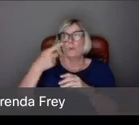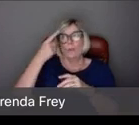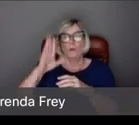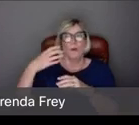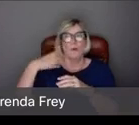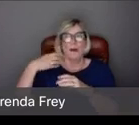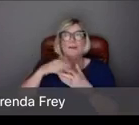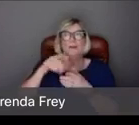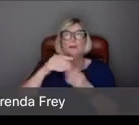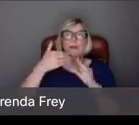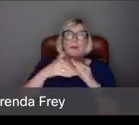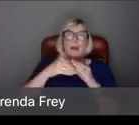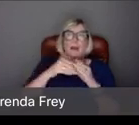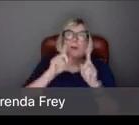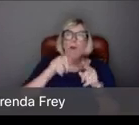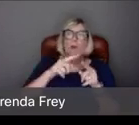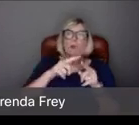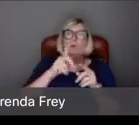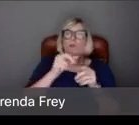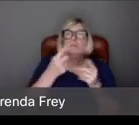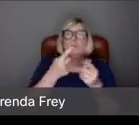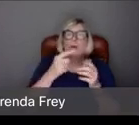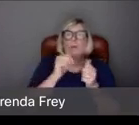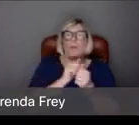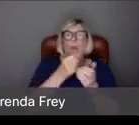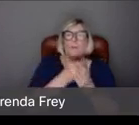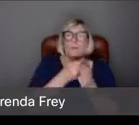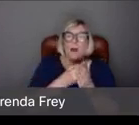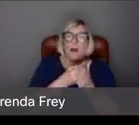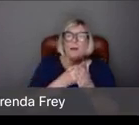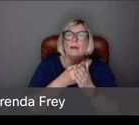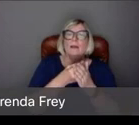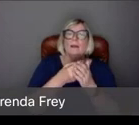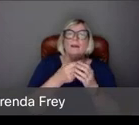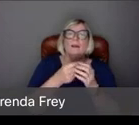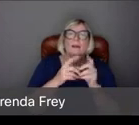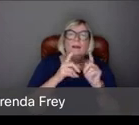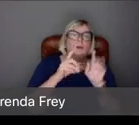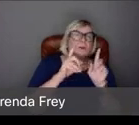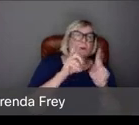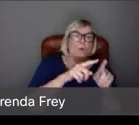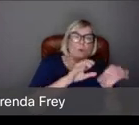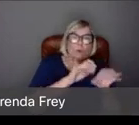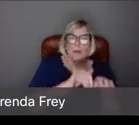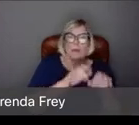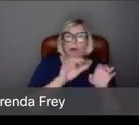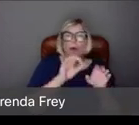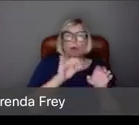an email to go do something with money, take this, go do this or do that, and it is not your employer, it's just